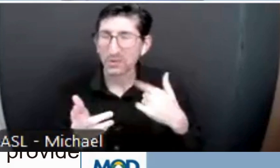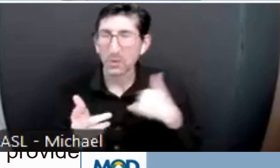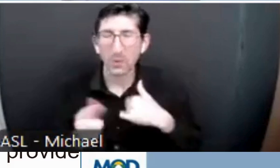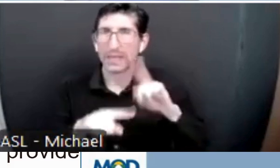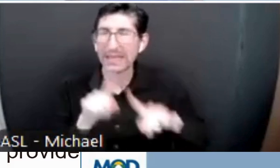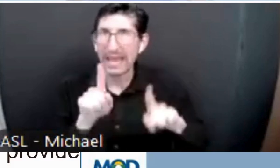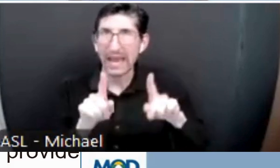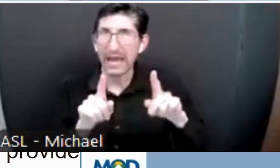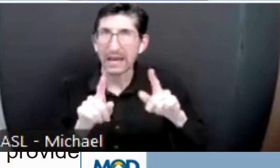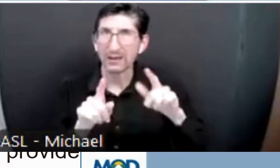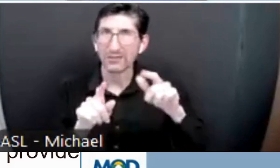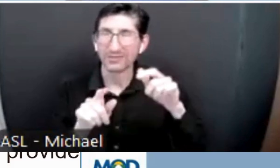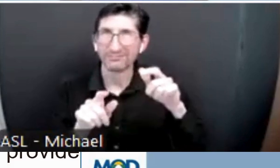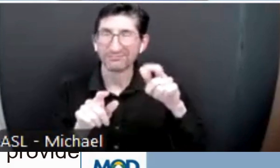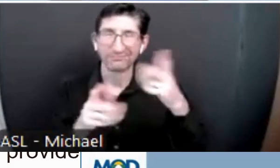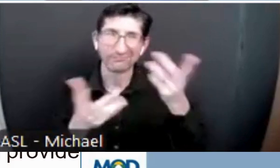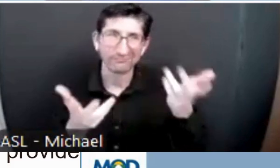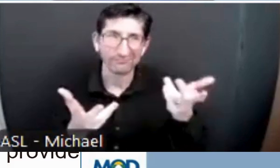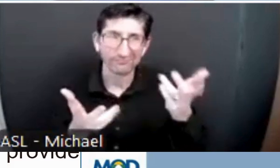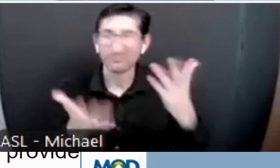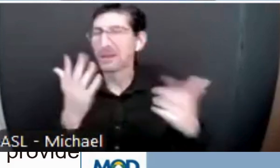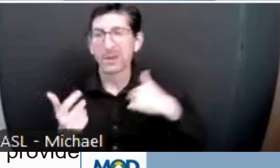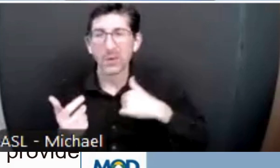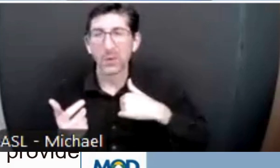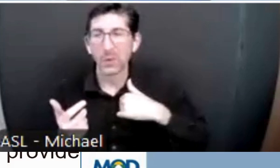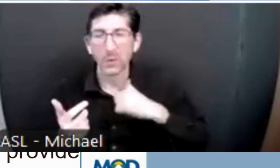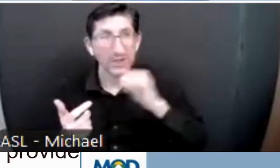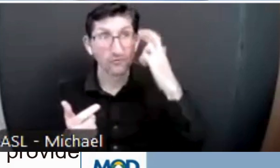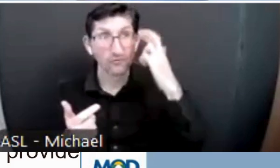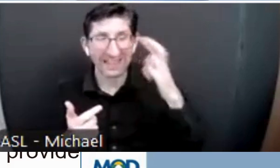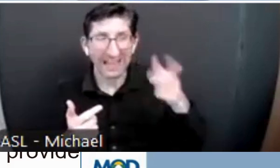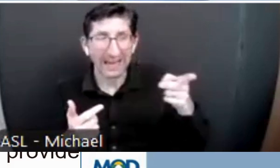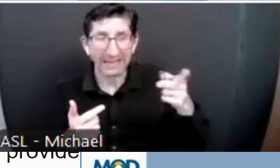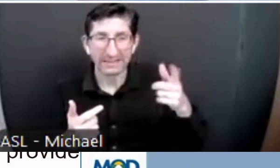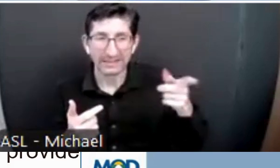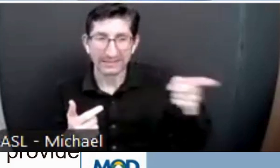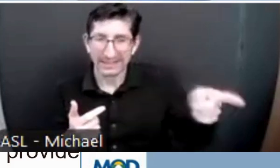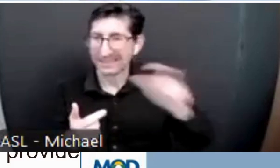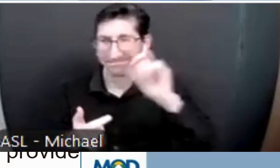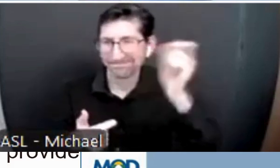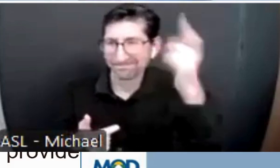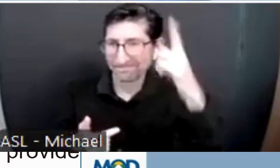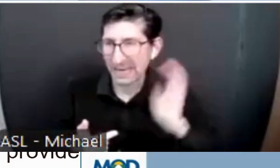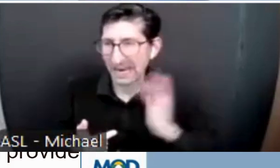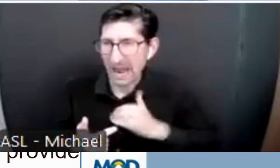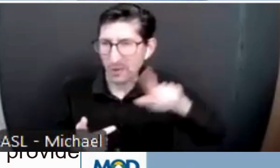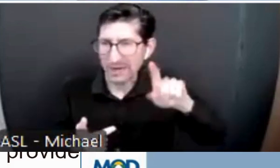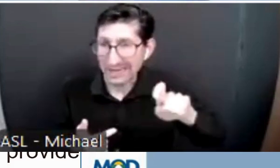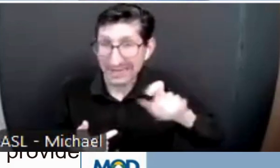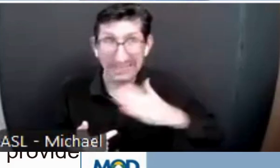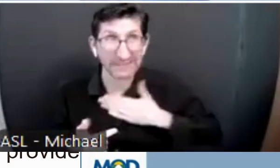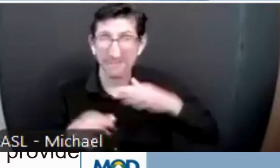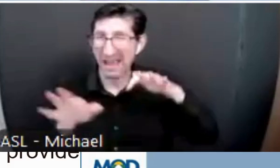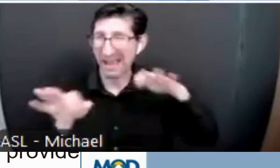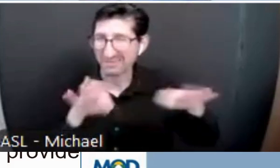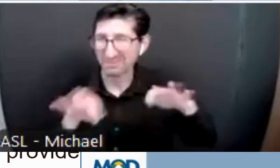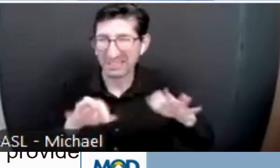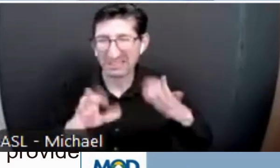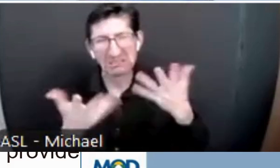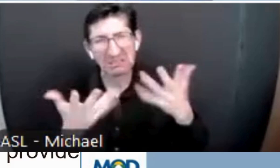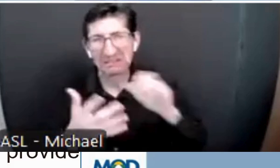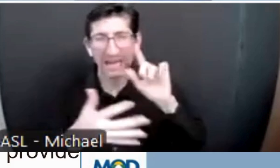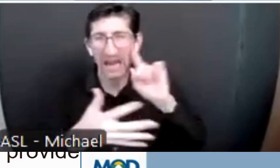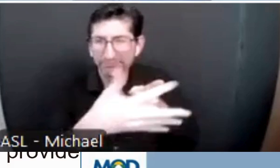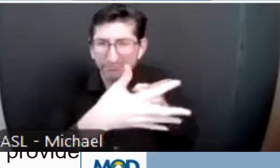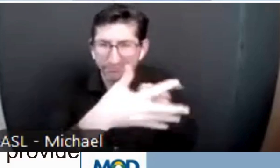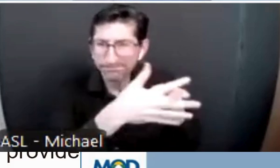think that people understand our needs, and sometimes we don't do the best job explaining it the first time, you know. Um, Maybe they didn't even offer